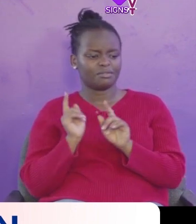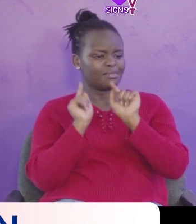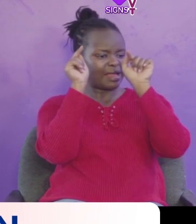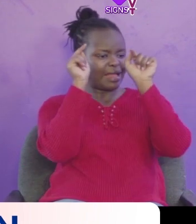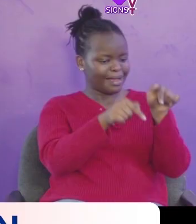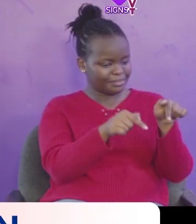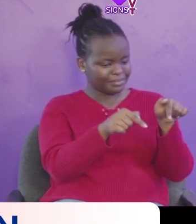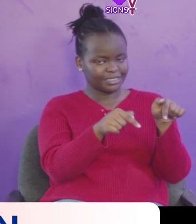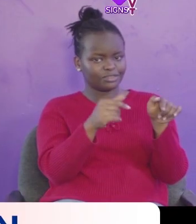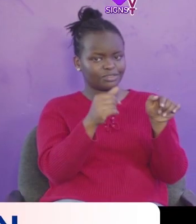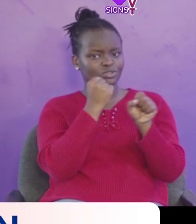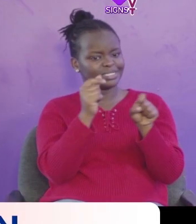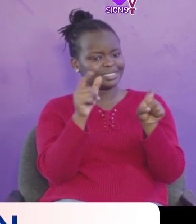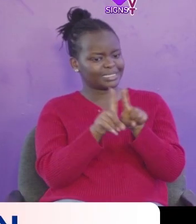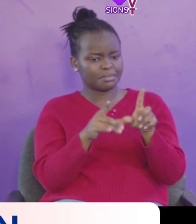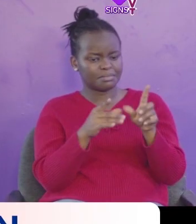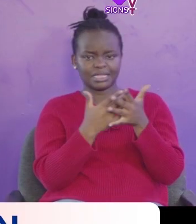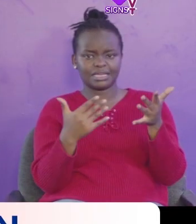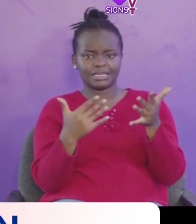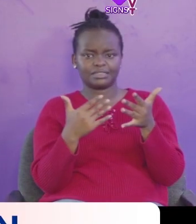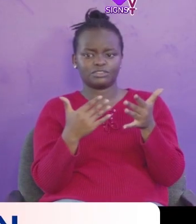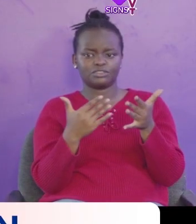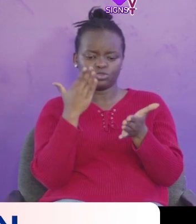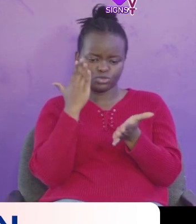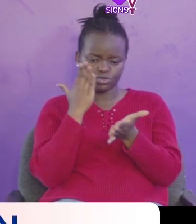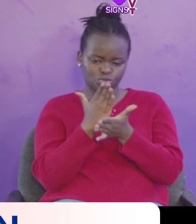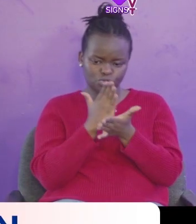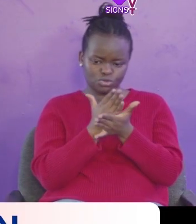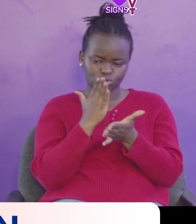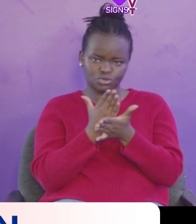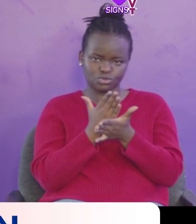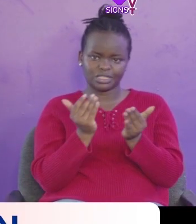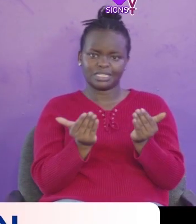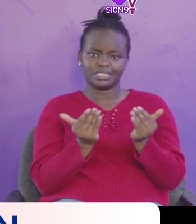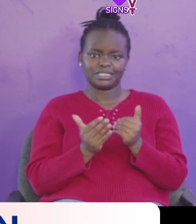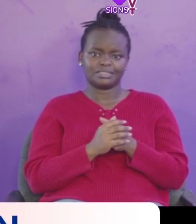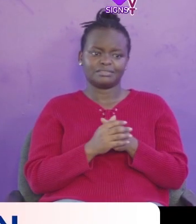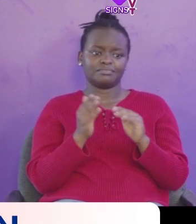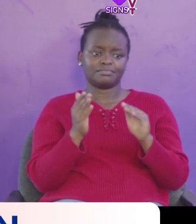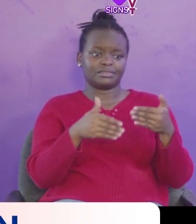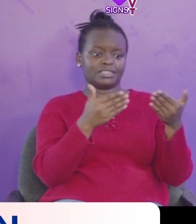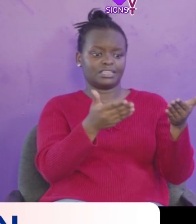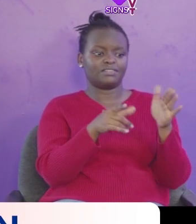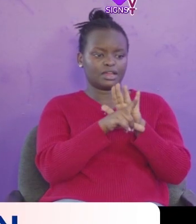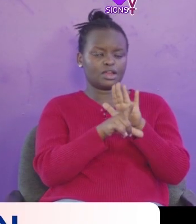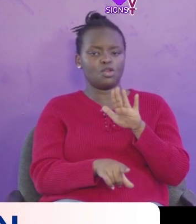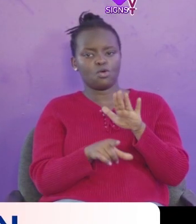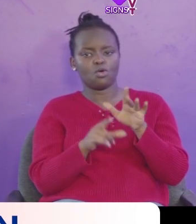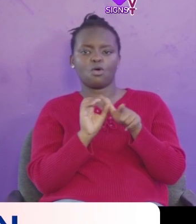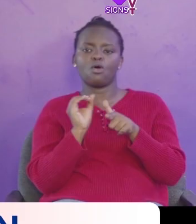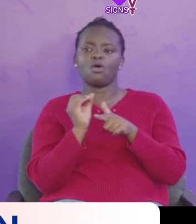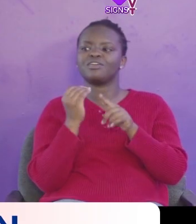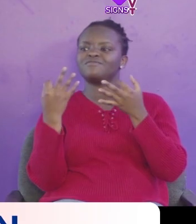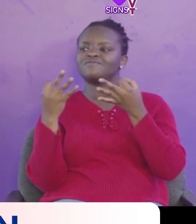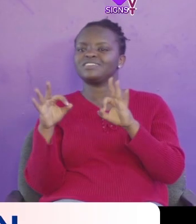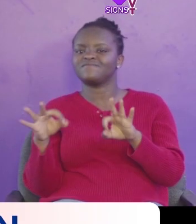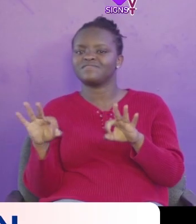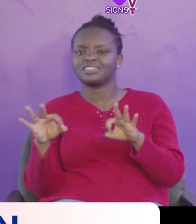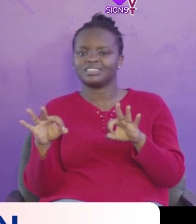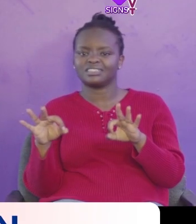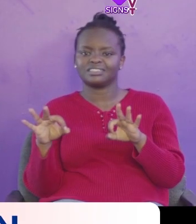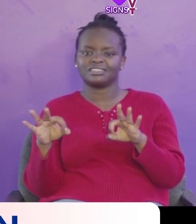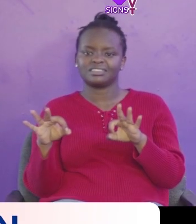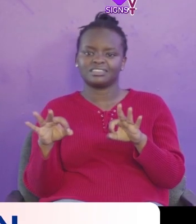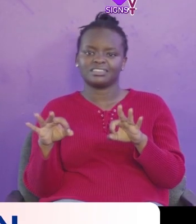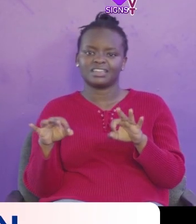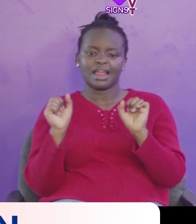doing such a kind of a thing to ascertain the need? I'm hearing you almost saying wapewe kwa lower rate ama free. Is that what you're suggesting? They should be